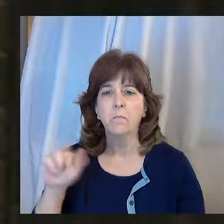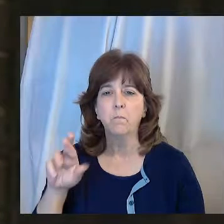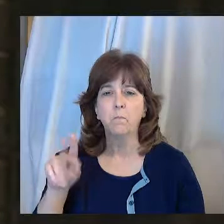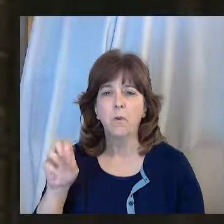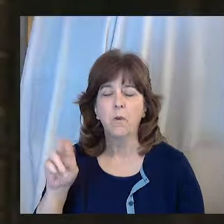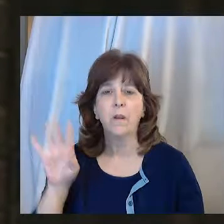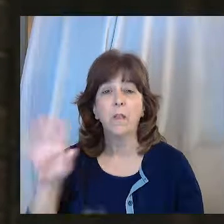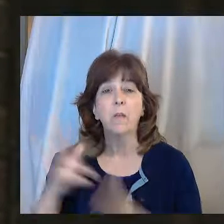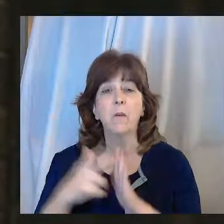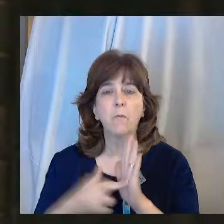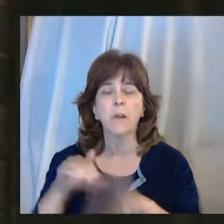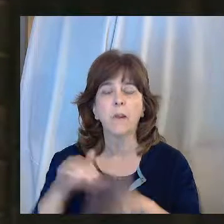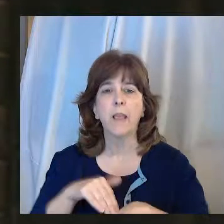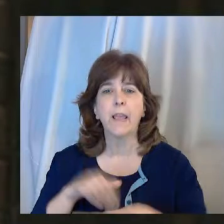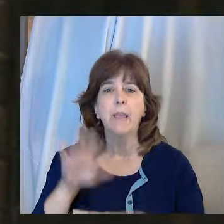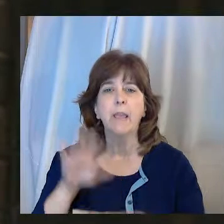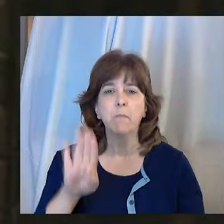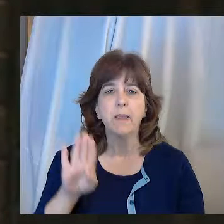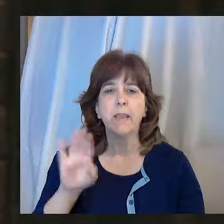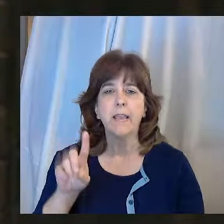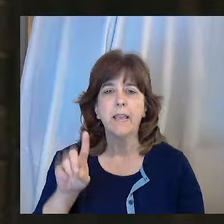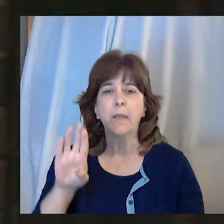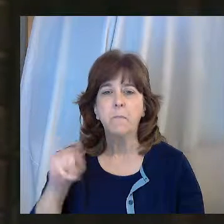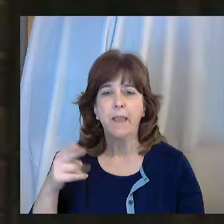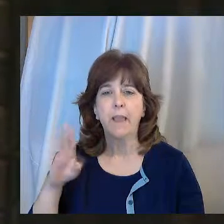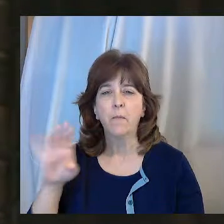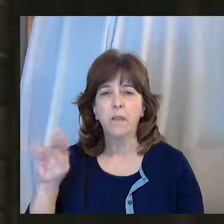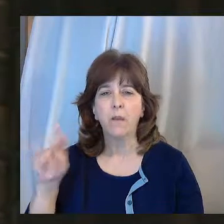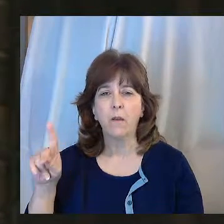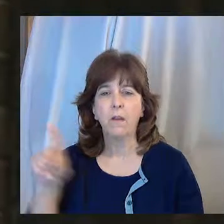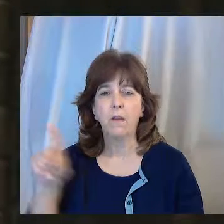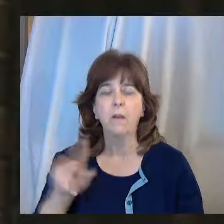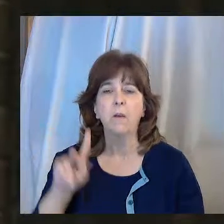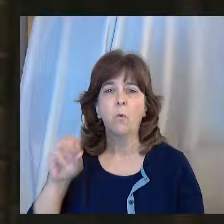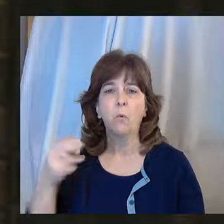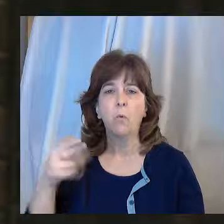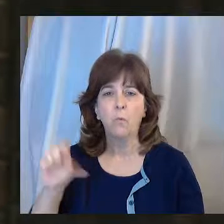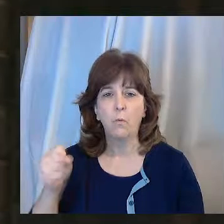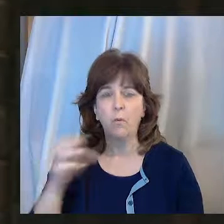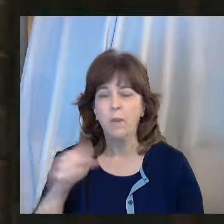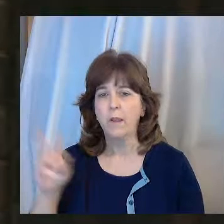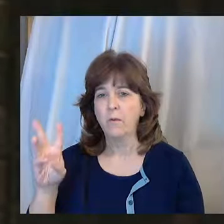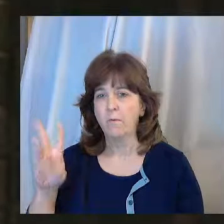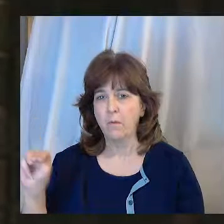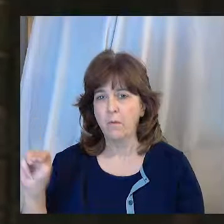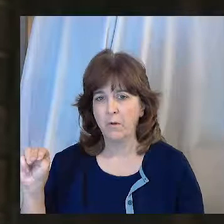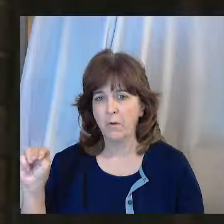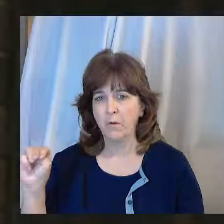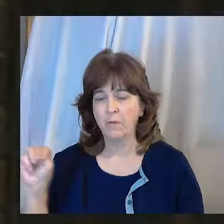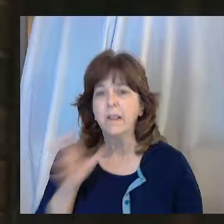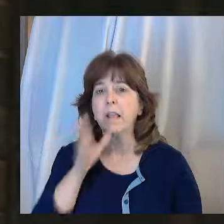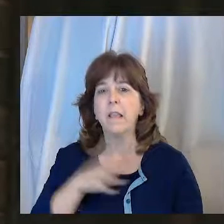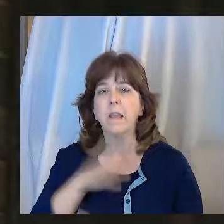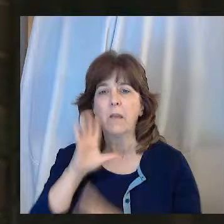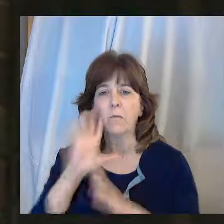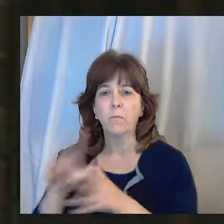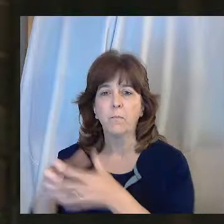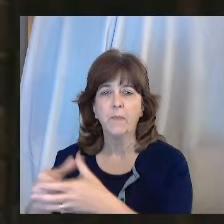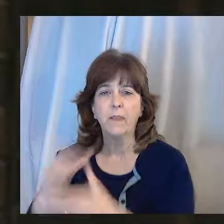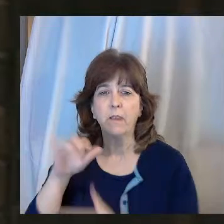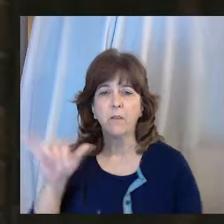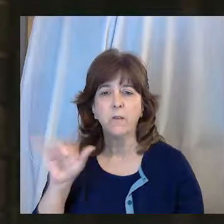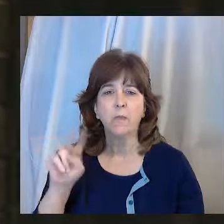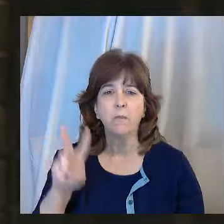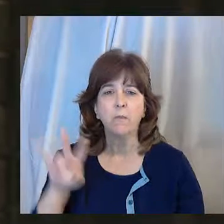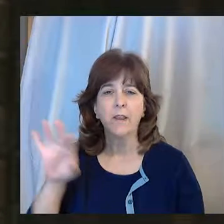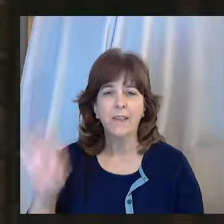that. Don't forget also Ladies Helping Hands. You'll meet on Thursday morning, January 29th at 10 a.m. in the Fellowship Hall. And all ladies are encouraged